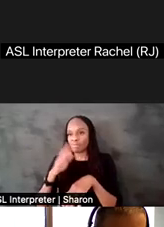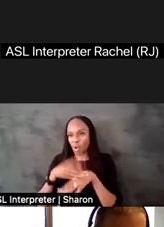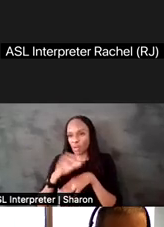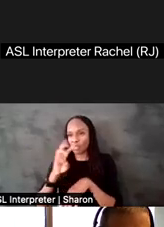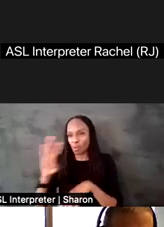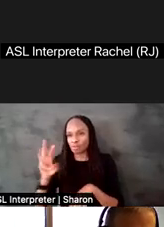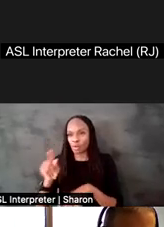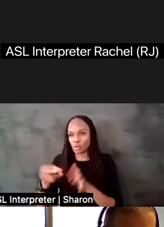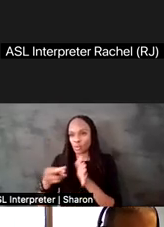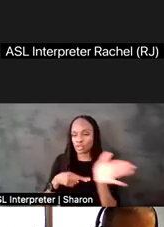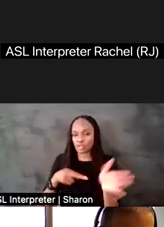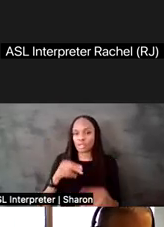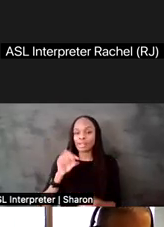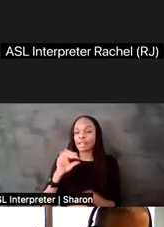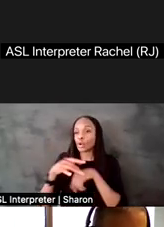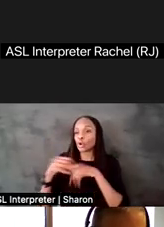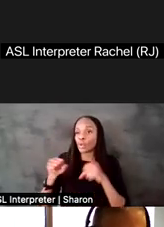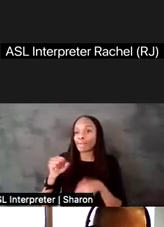at